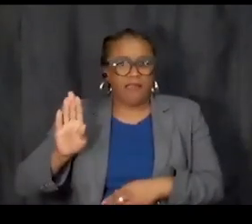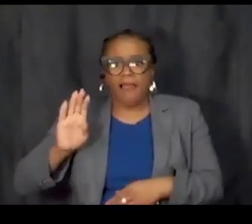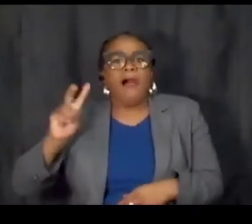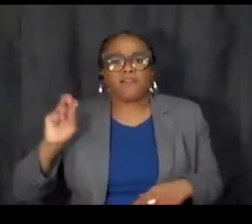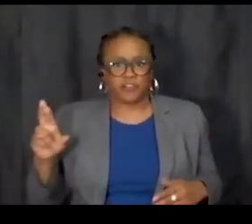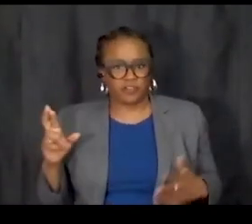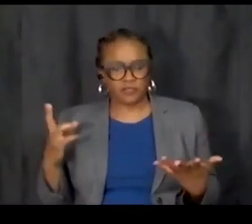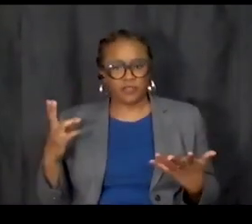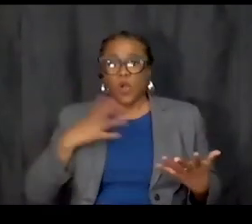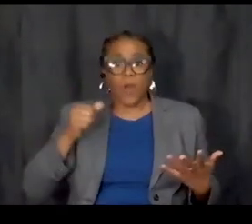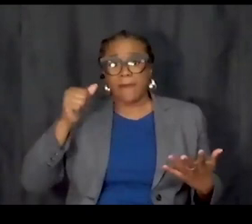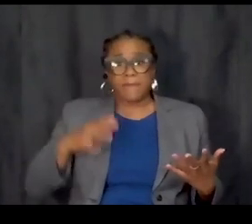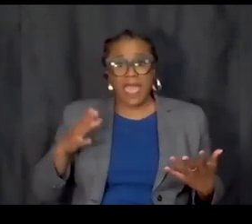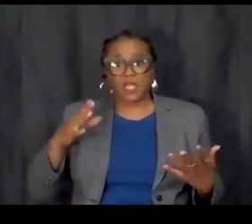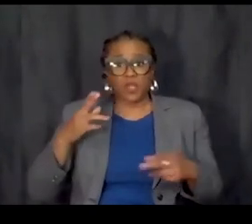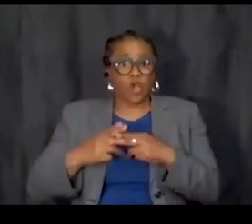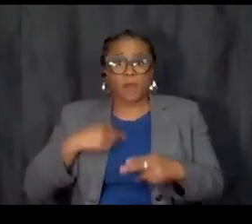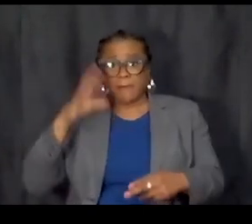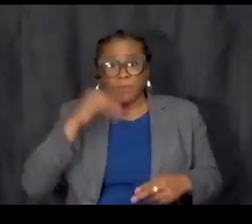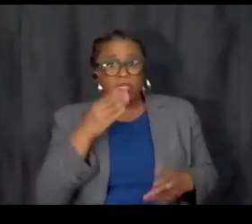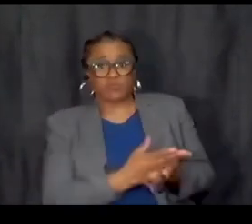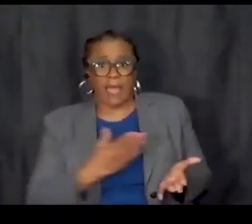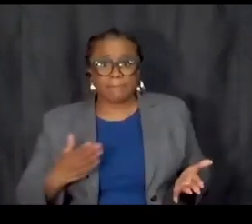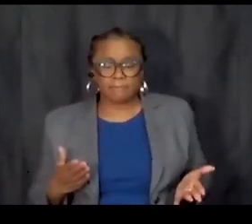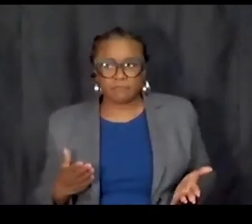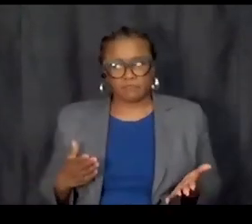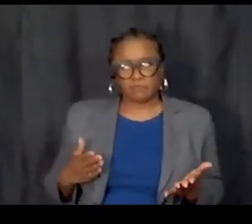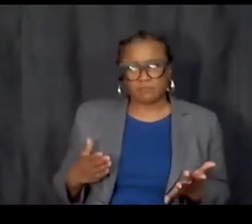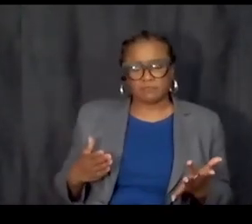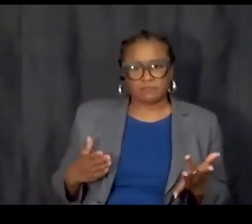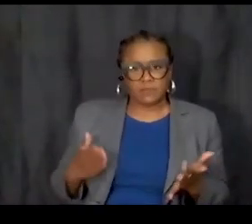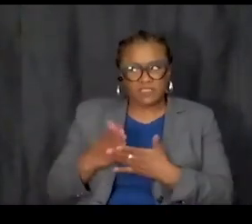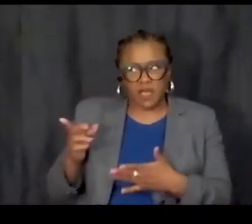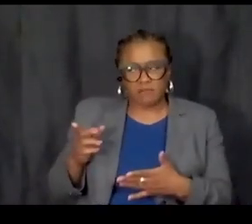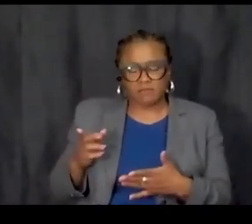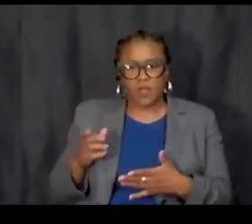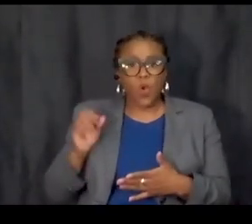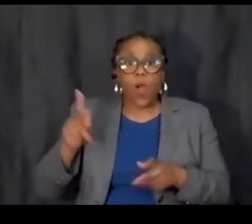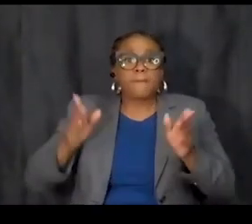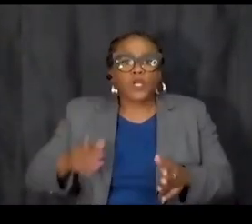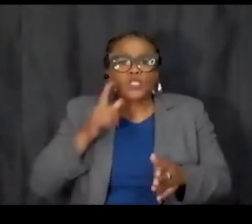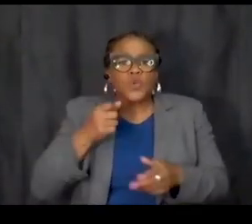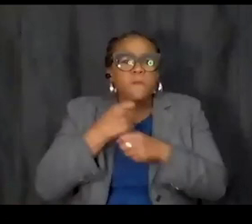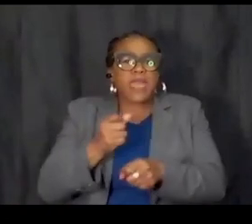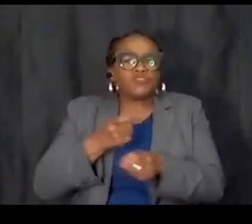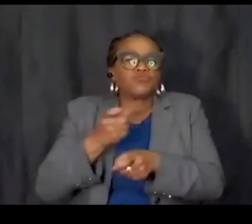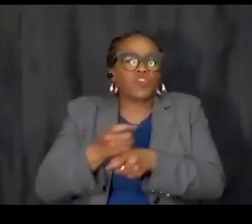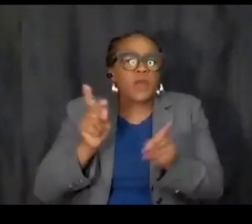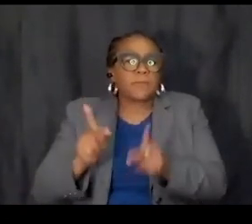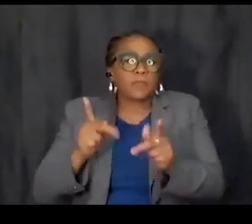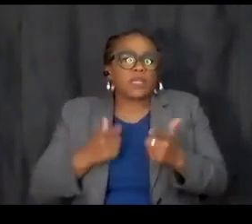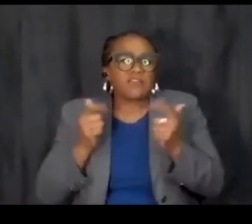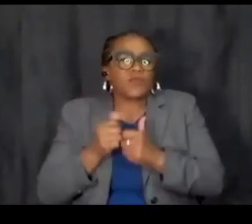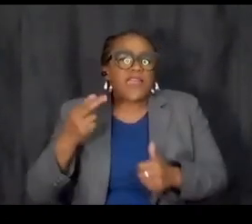stop, you know, or the person who made the joke about people who are living with HIV to stop, you know,